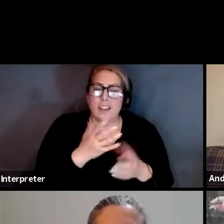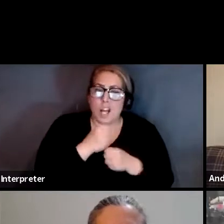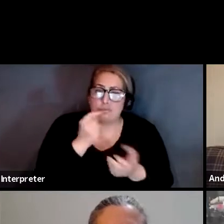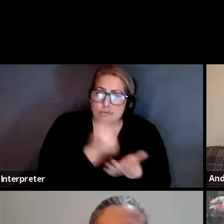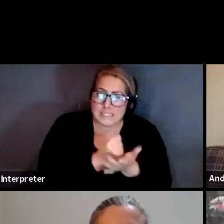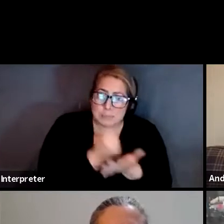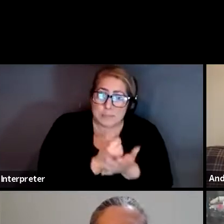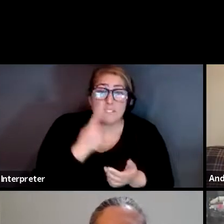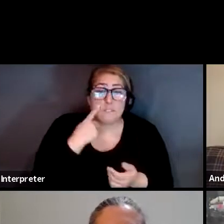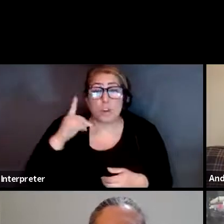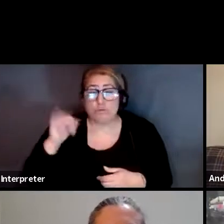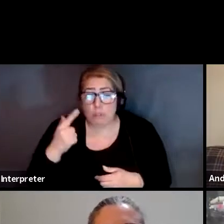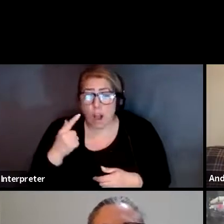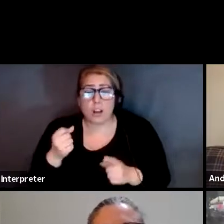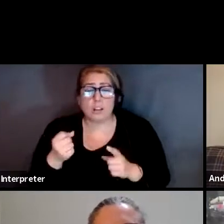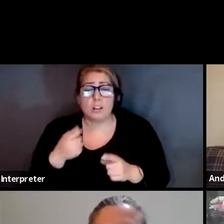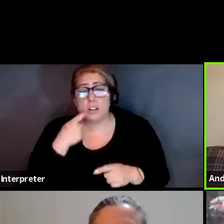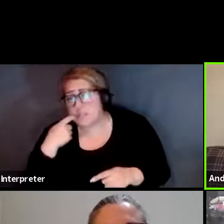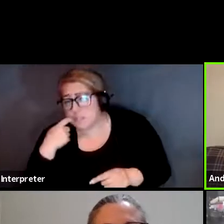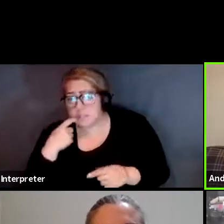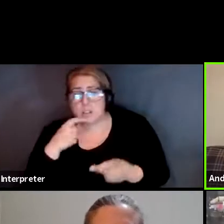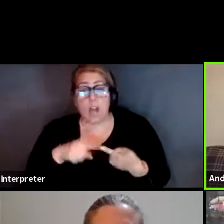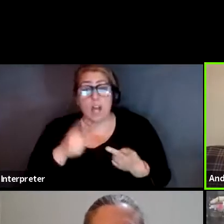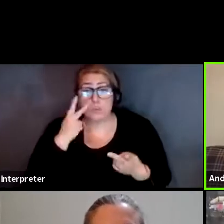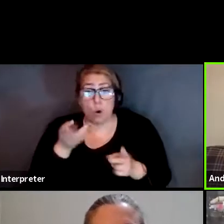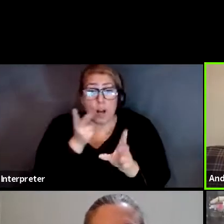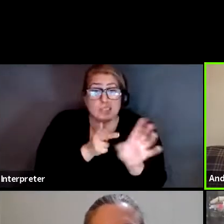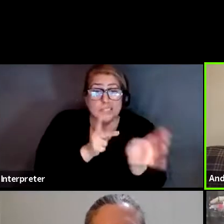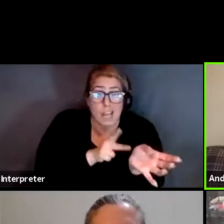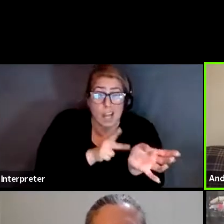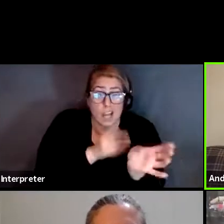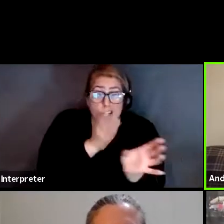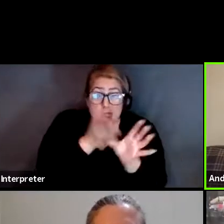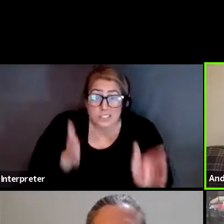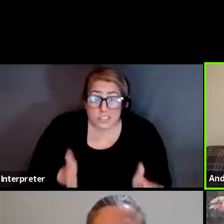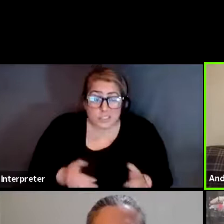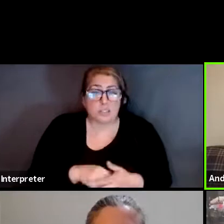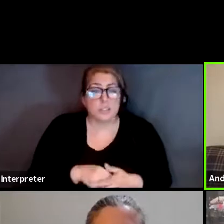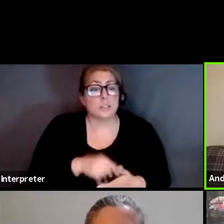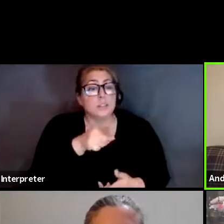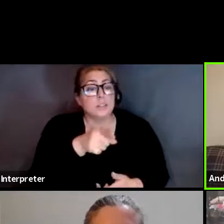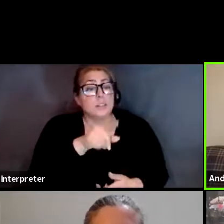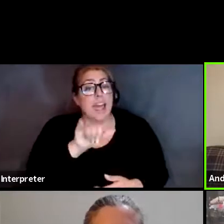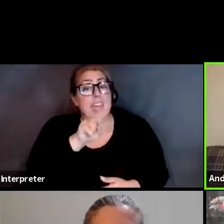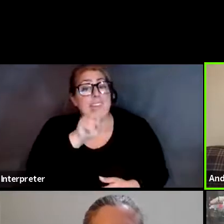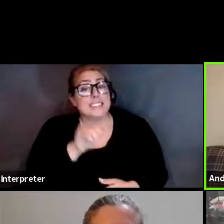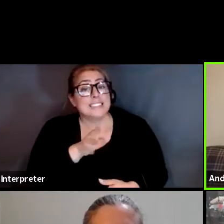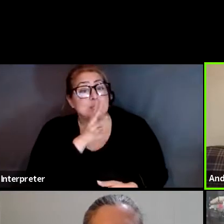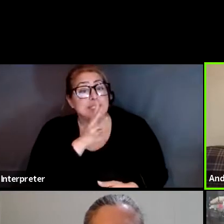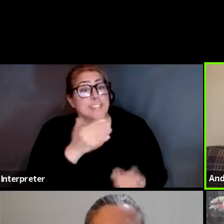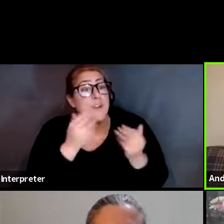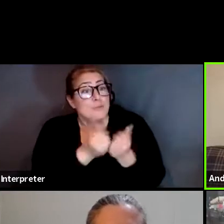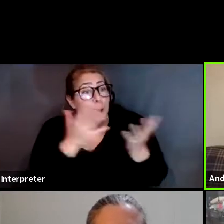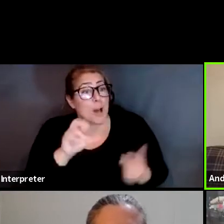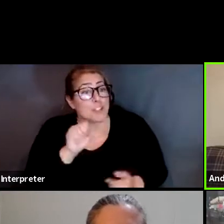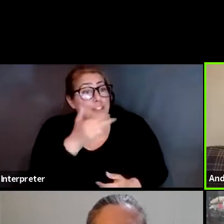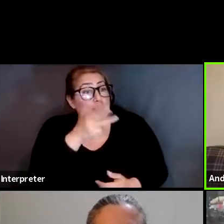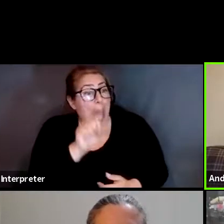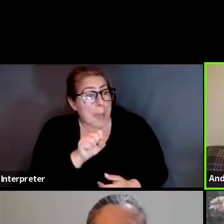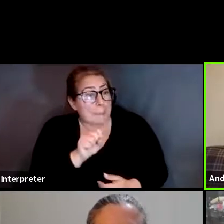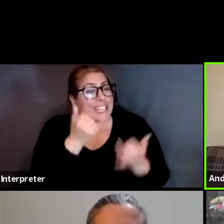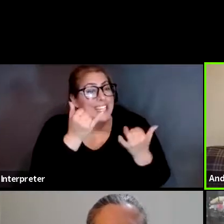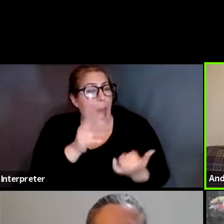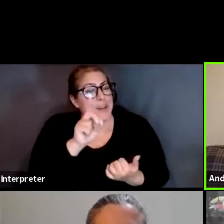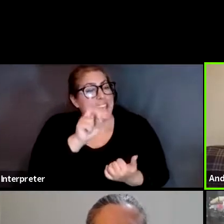also seeing a psychiatrist. Let's thank you very much, James. Let's turn to Nancy